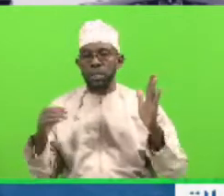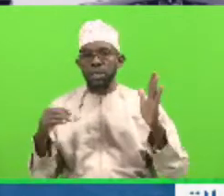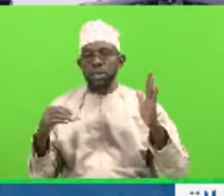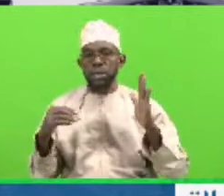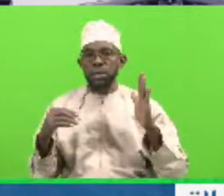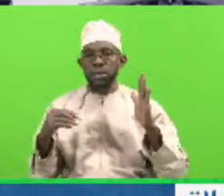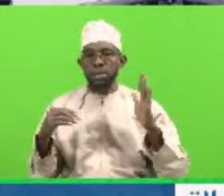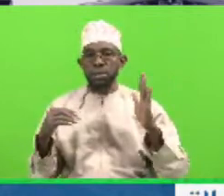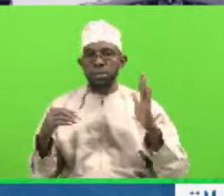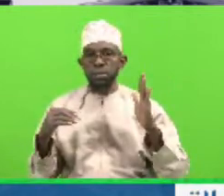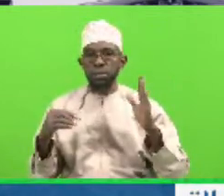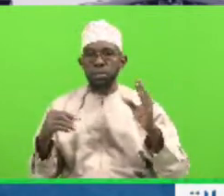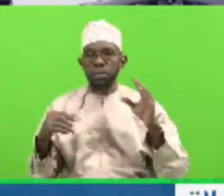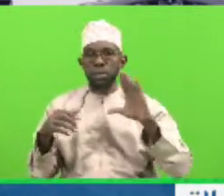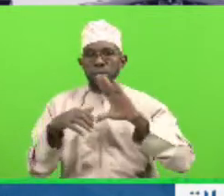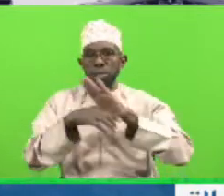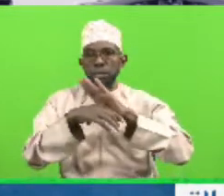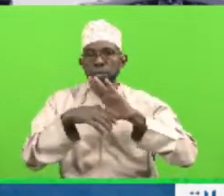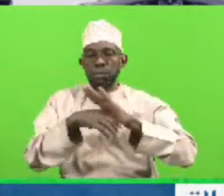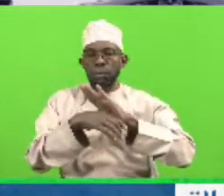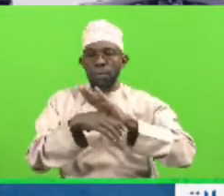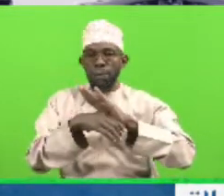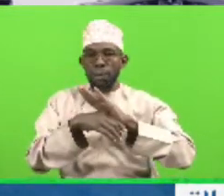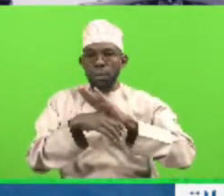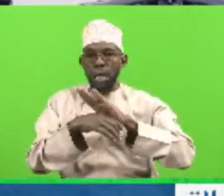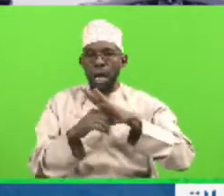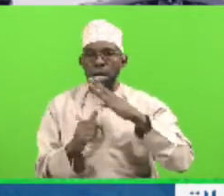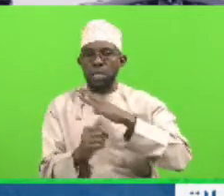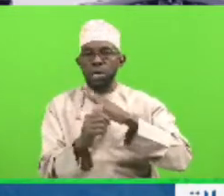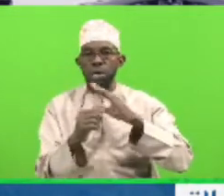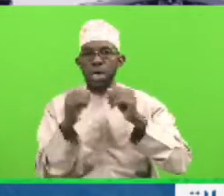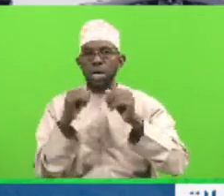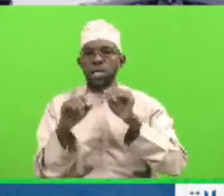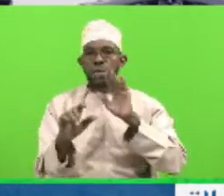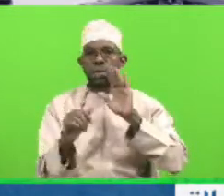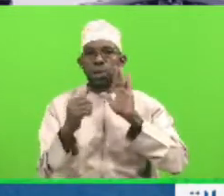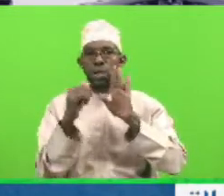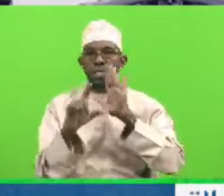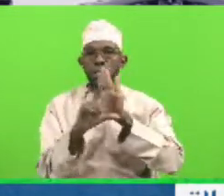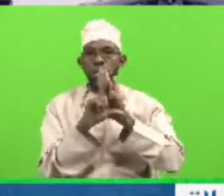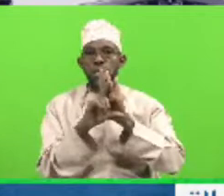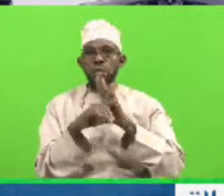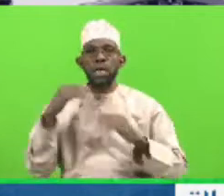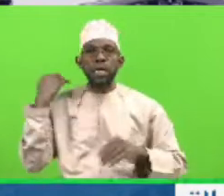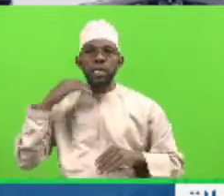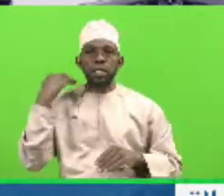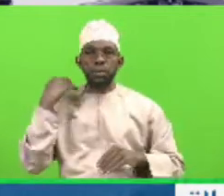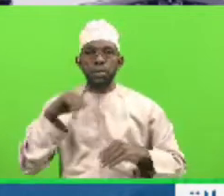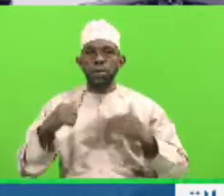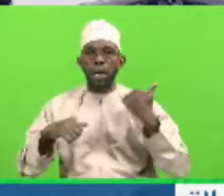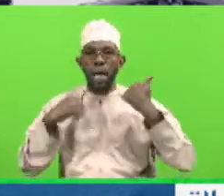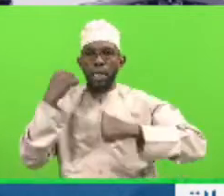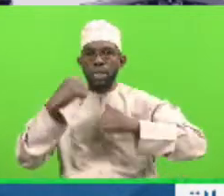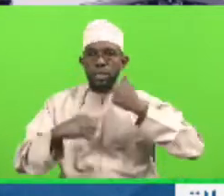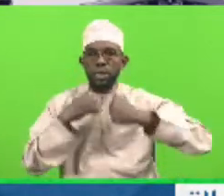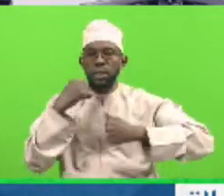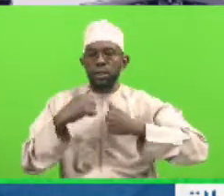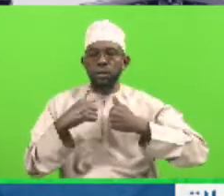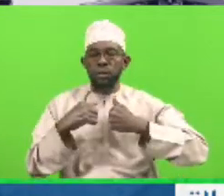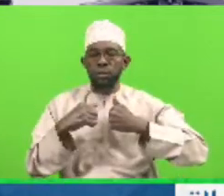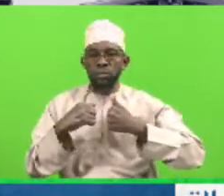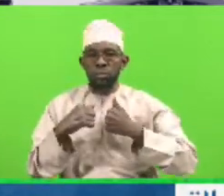repealed. Because homosexuality, under the penal code of Kenya, is a criminal act. It's